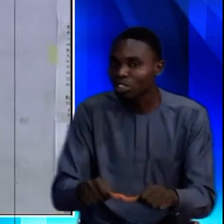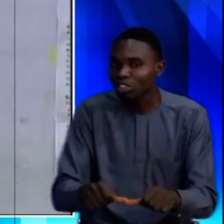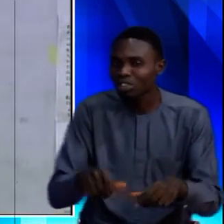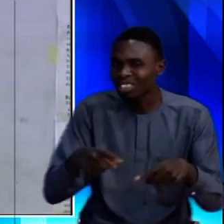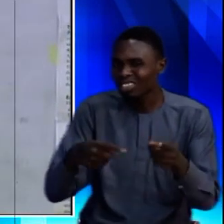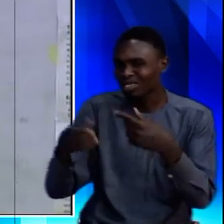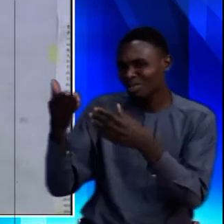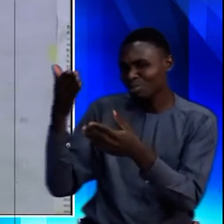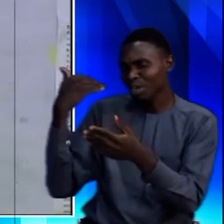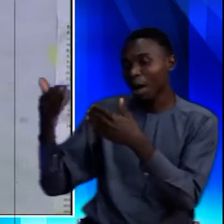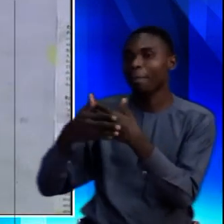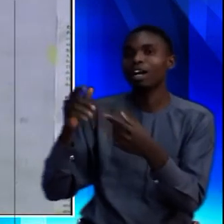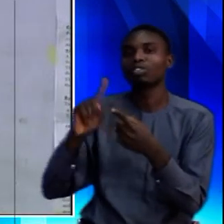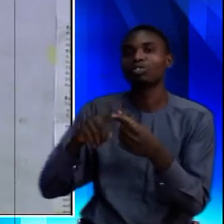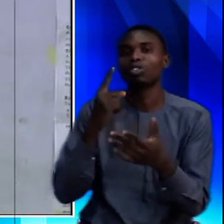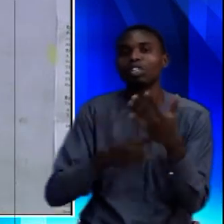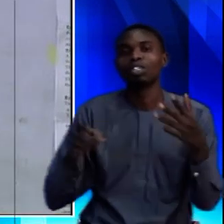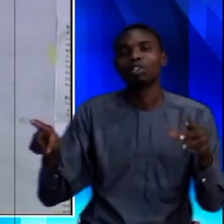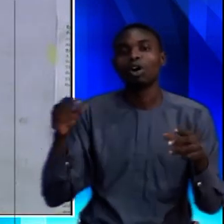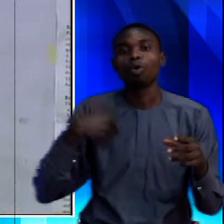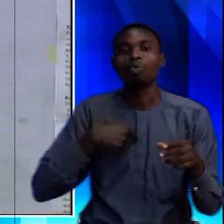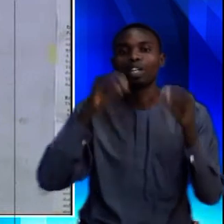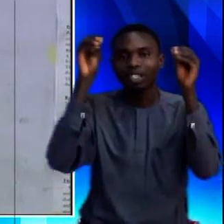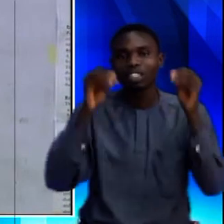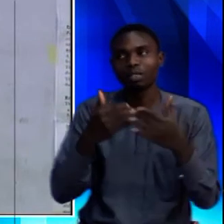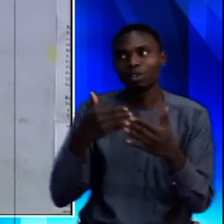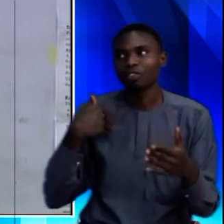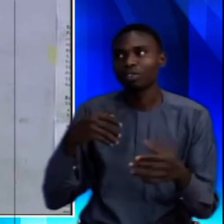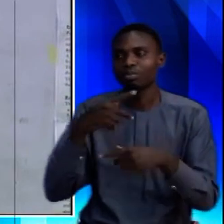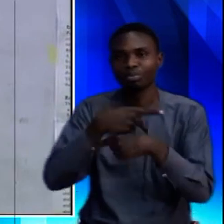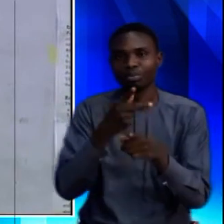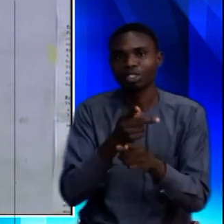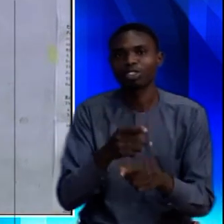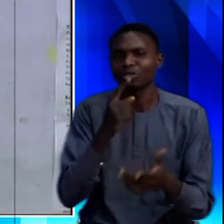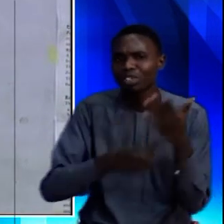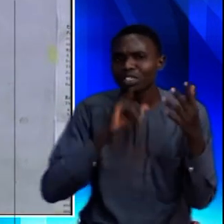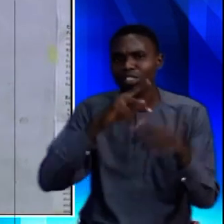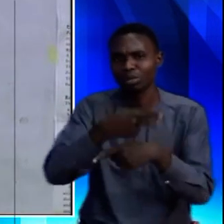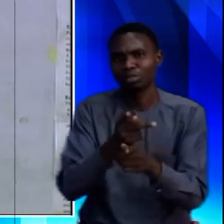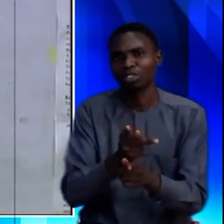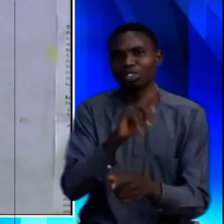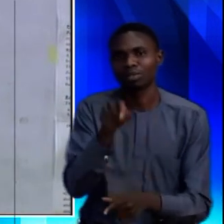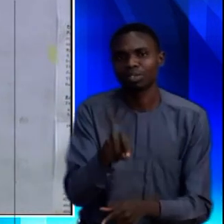knowledge, based on what we have discussed so far, that is production. Now, what is production?